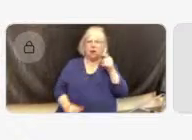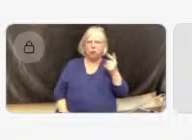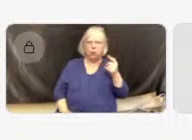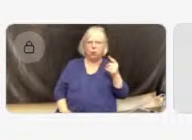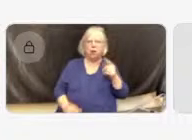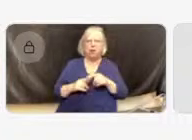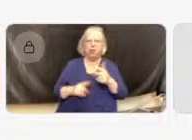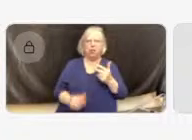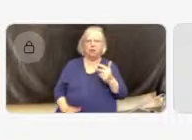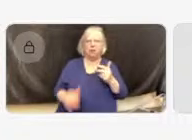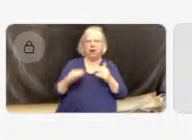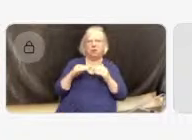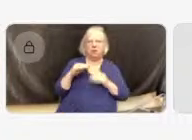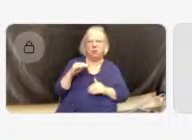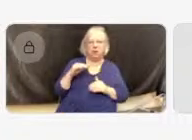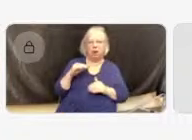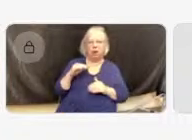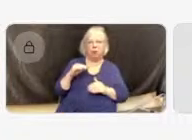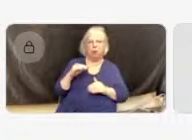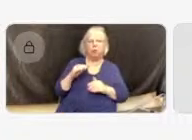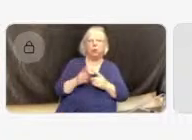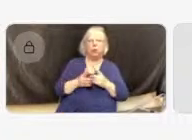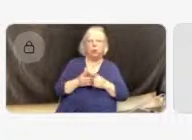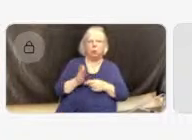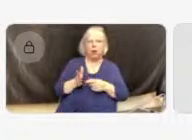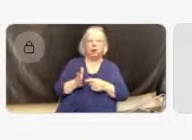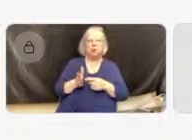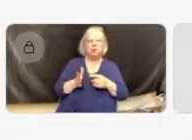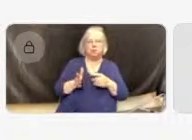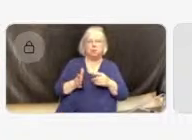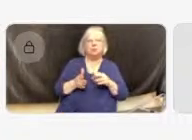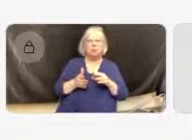13, far, far short of what is called for.